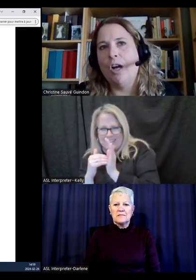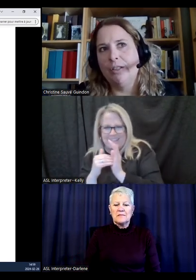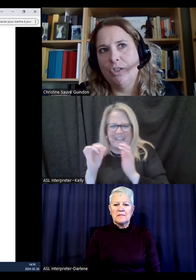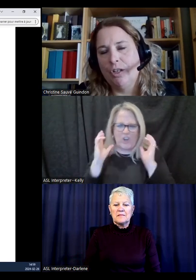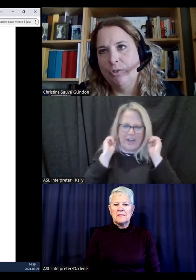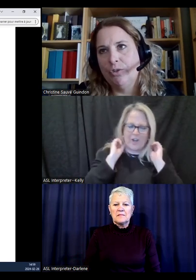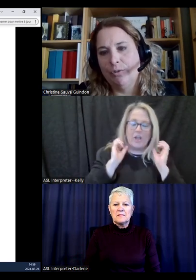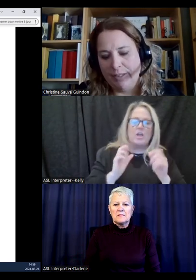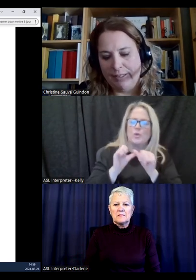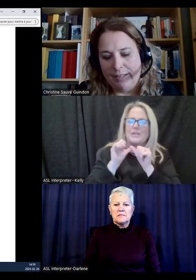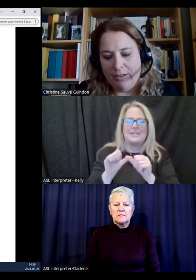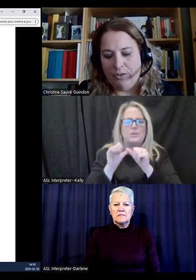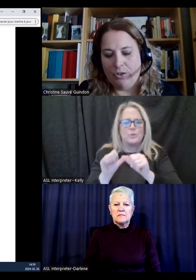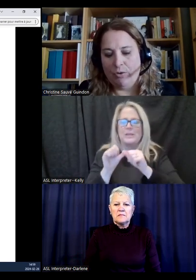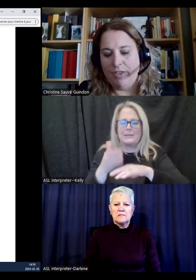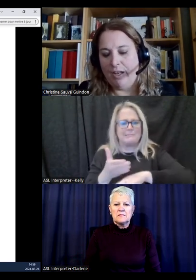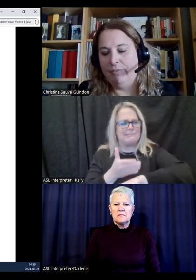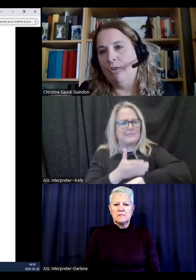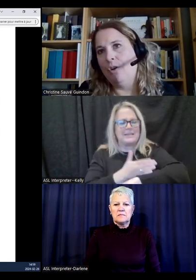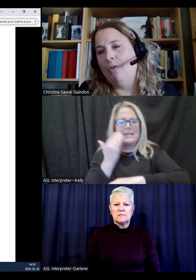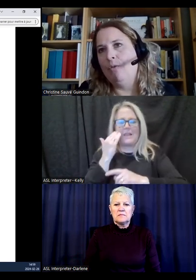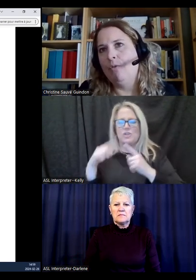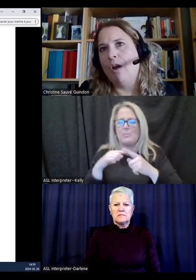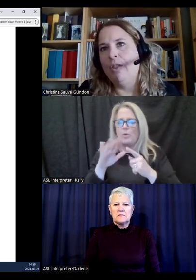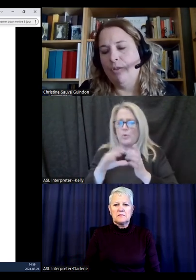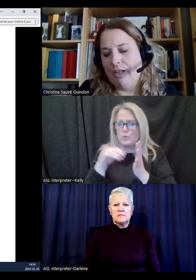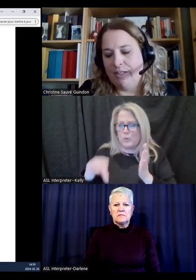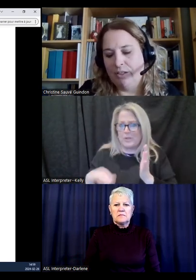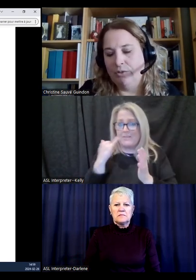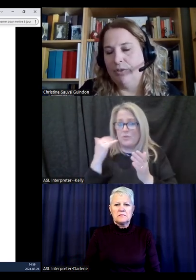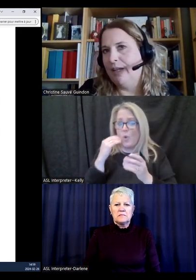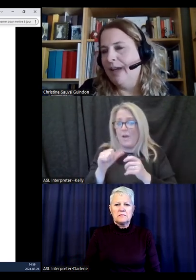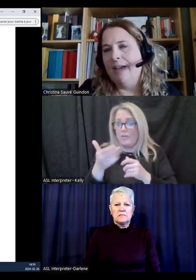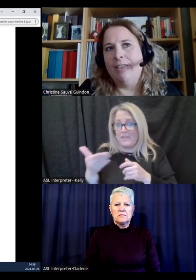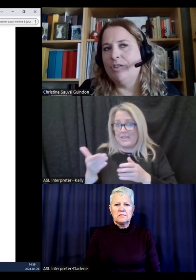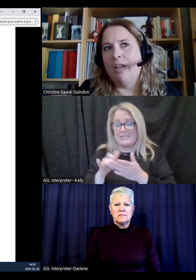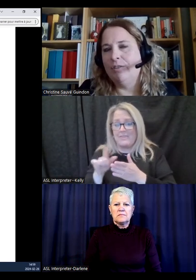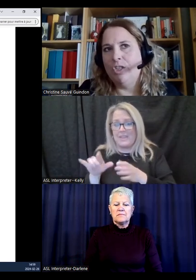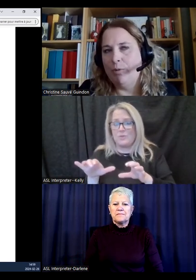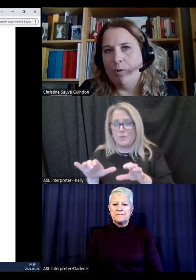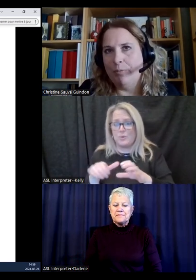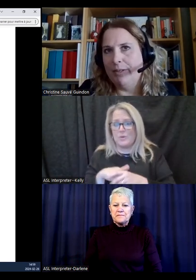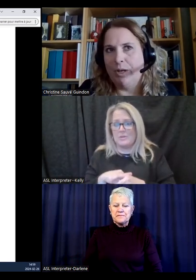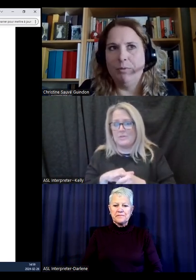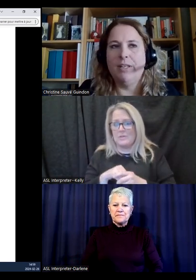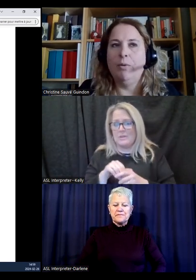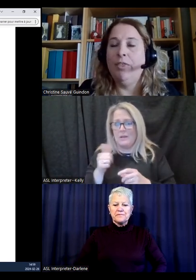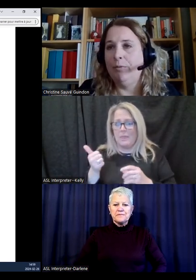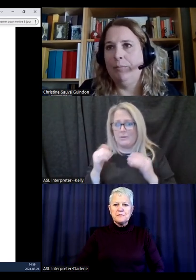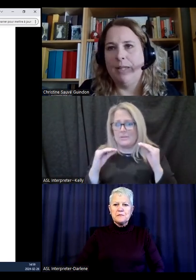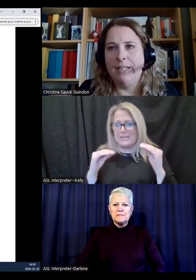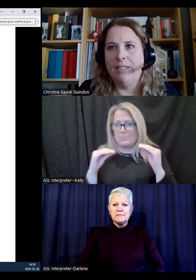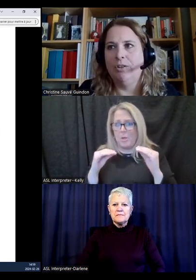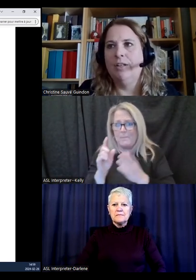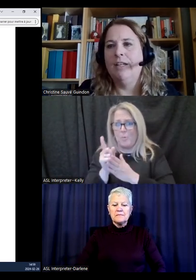your knowledge on your student. So then if you know other things that he do, like there's another teachable moment when I was there with